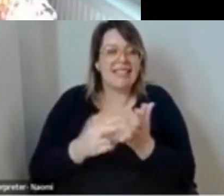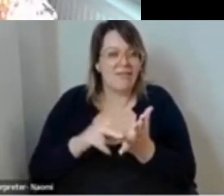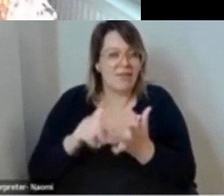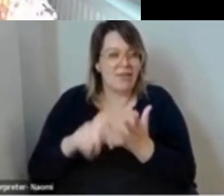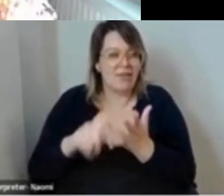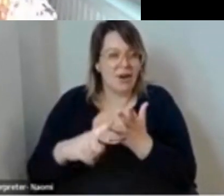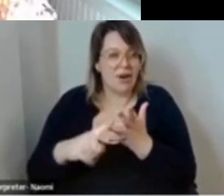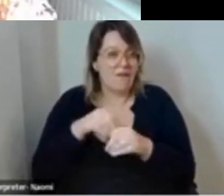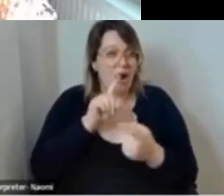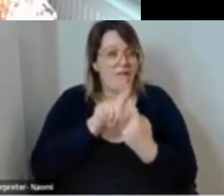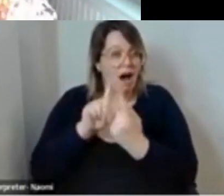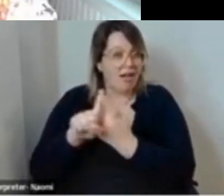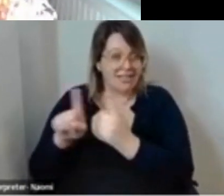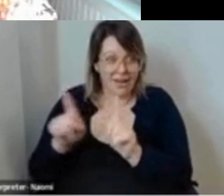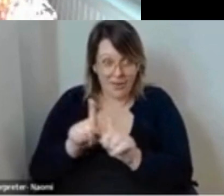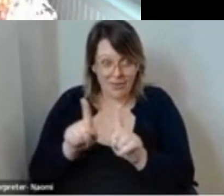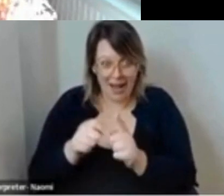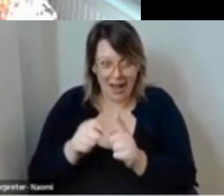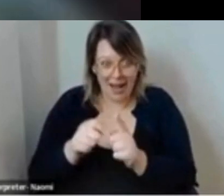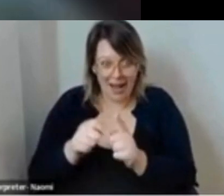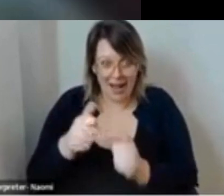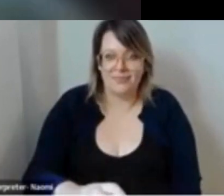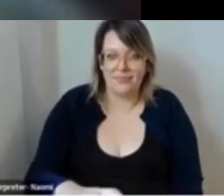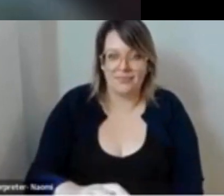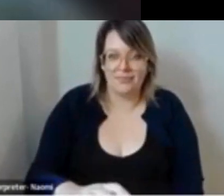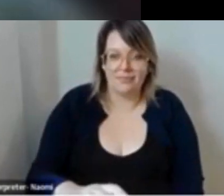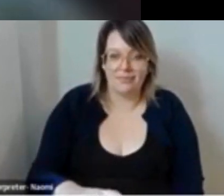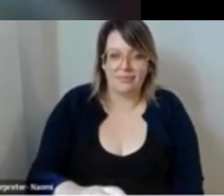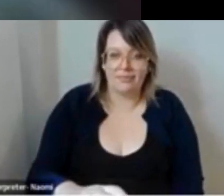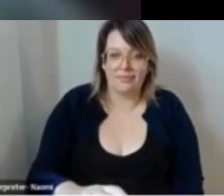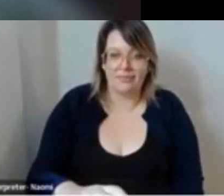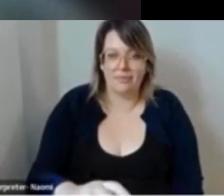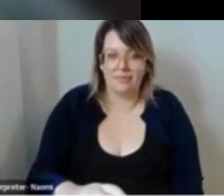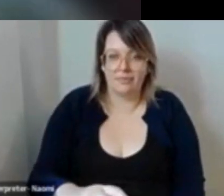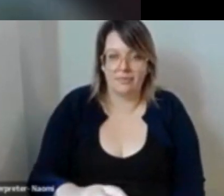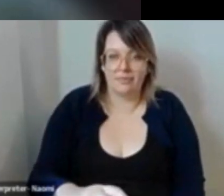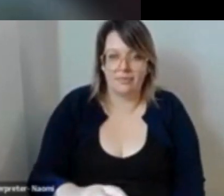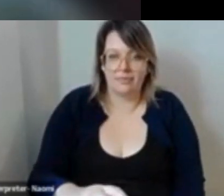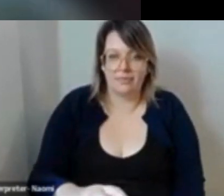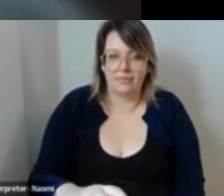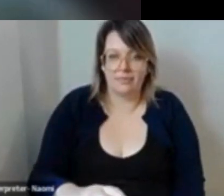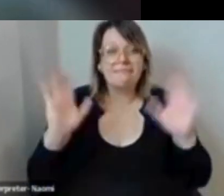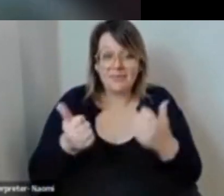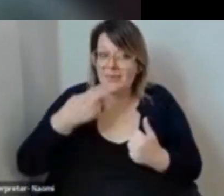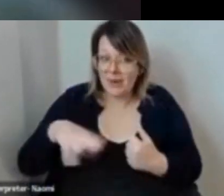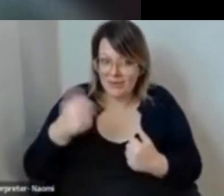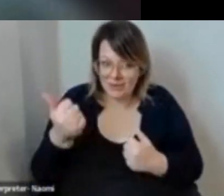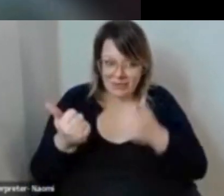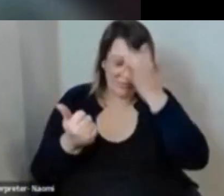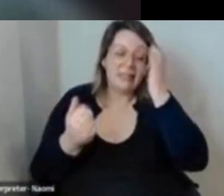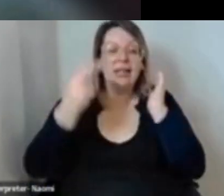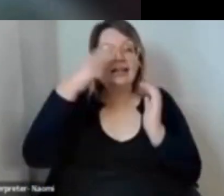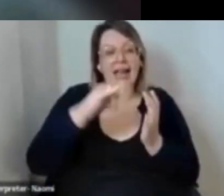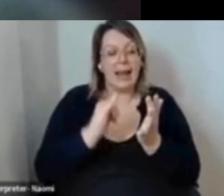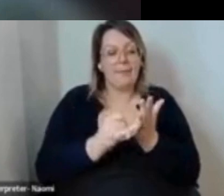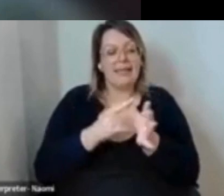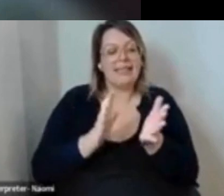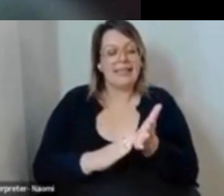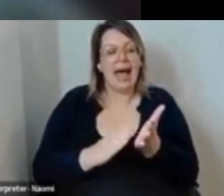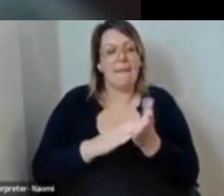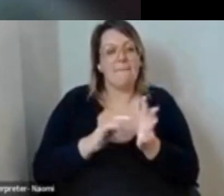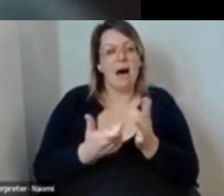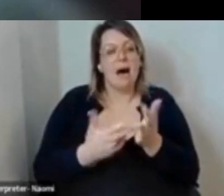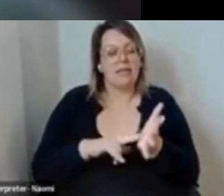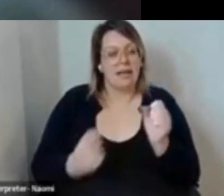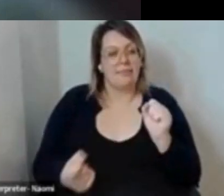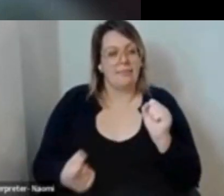Thank you. Thank you, Hannah, and good afternoon, everyone. I'm Sam Martin, Senior Manager,